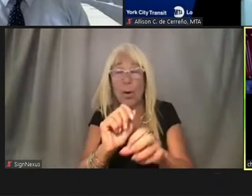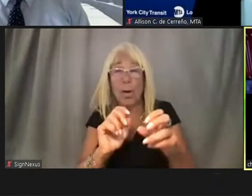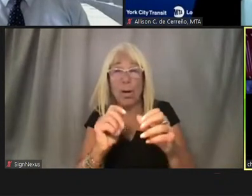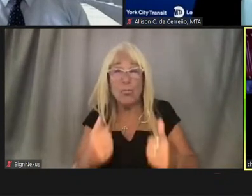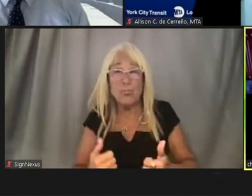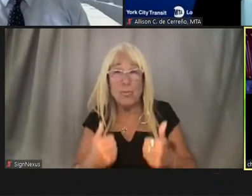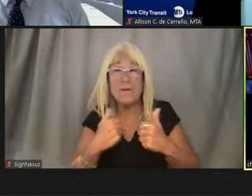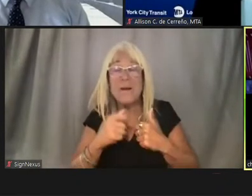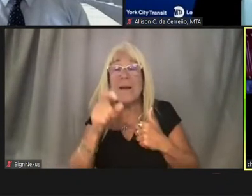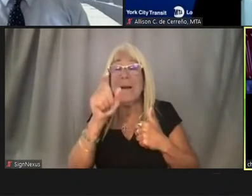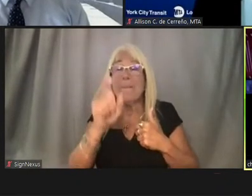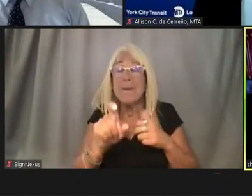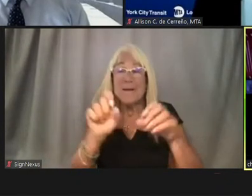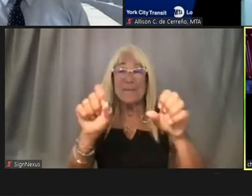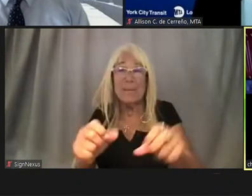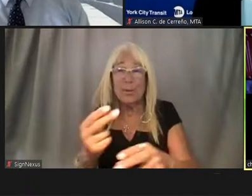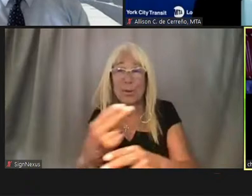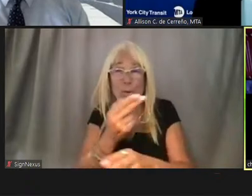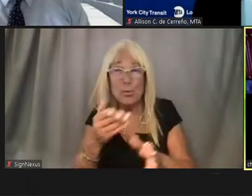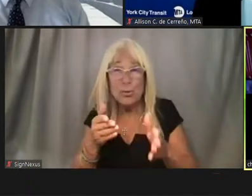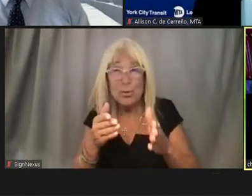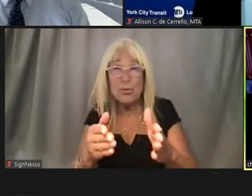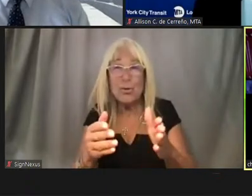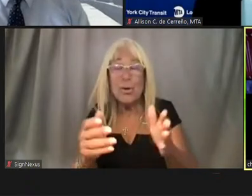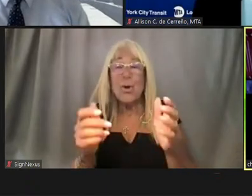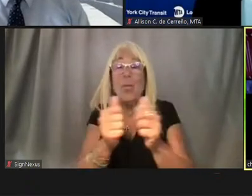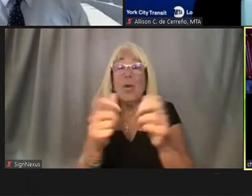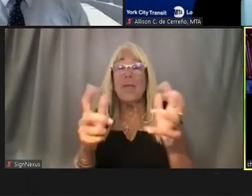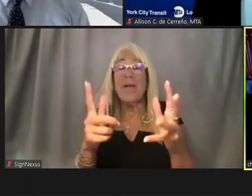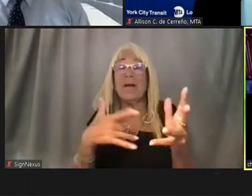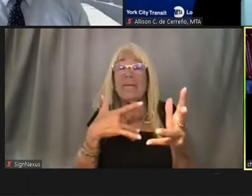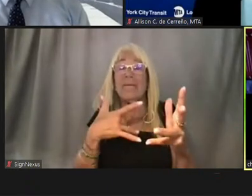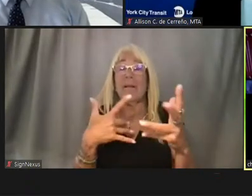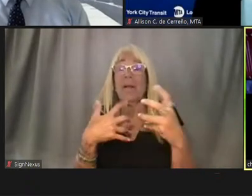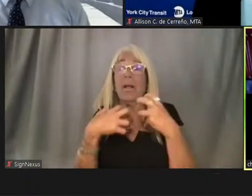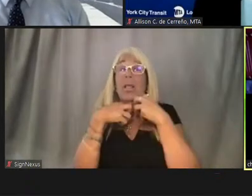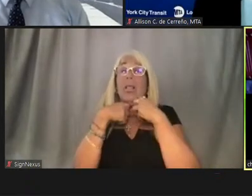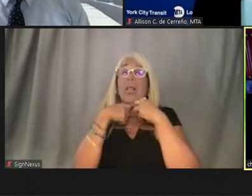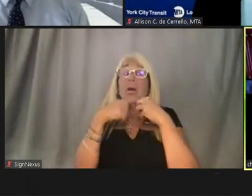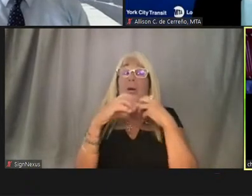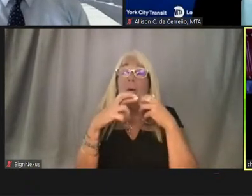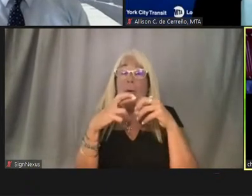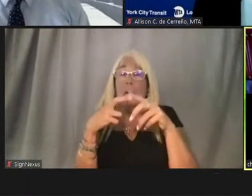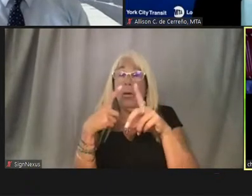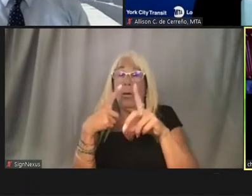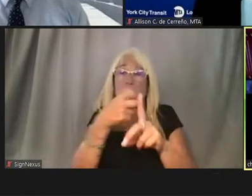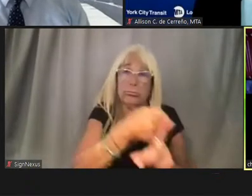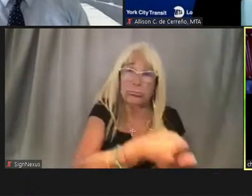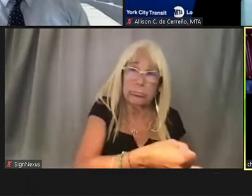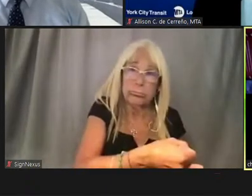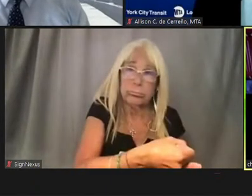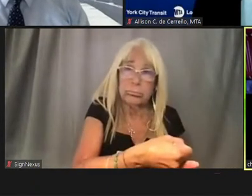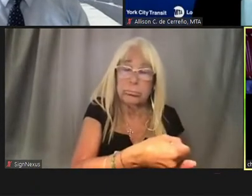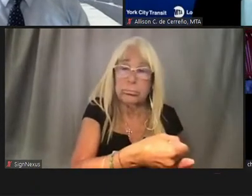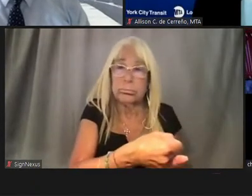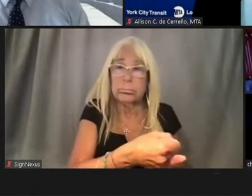able to use their streets without being choked or run over thank you very much thank